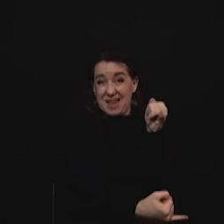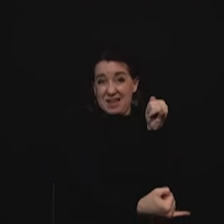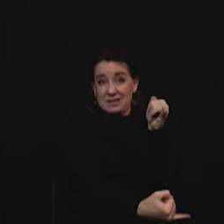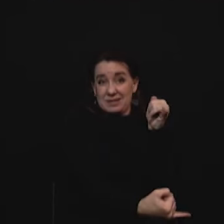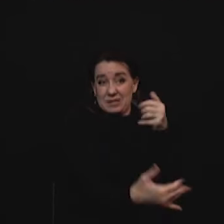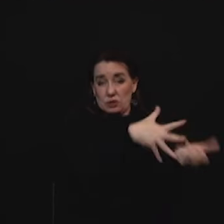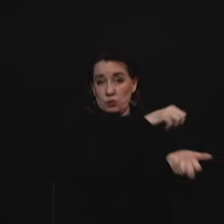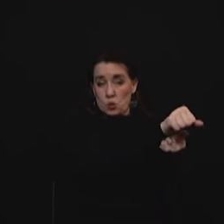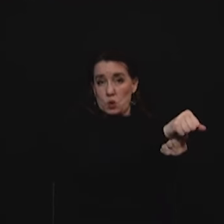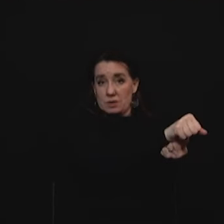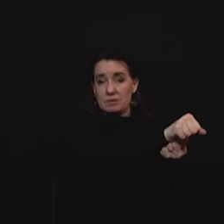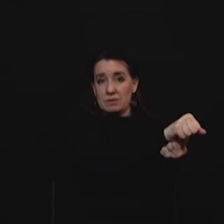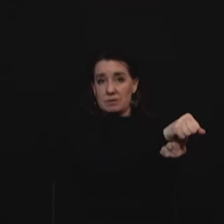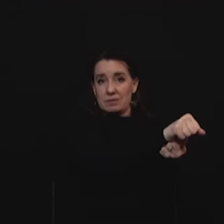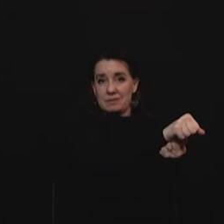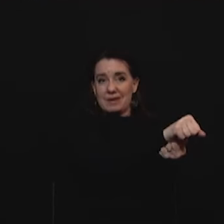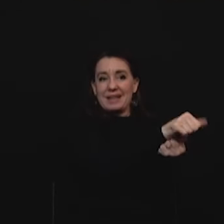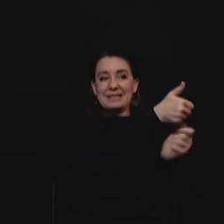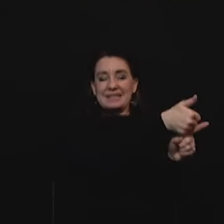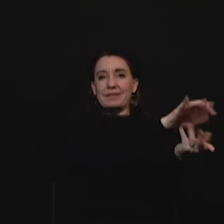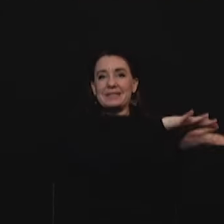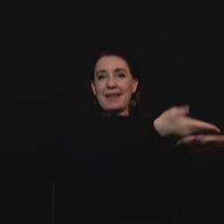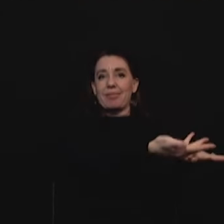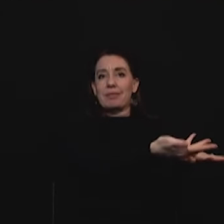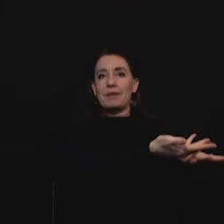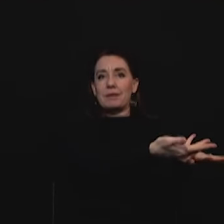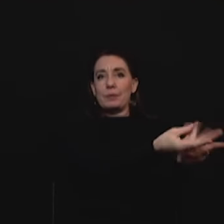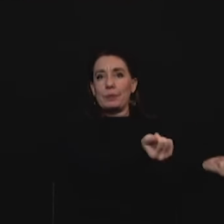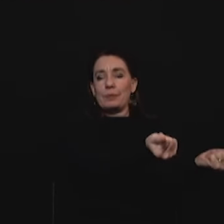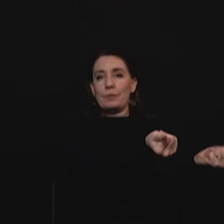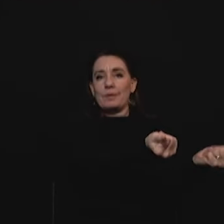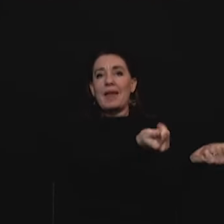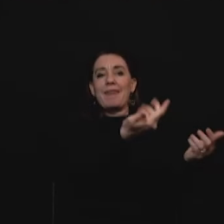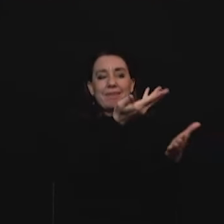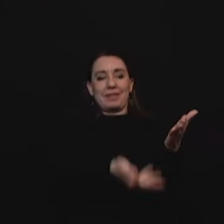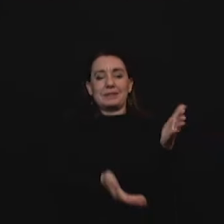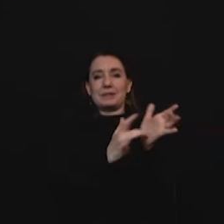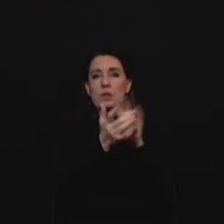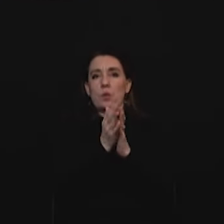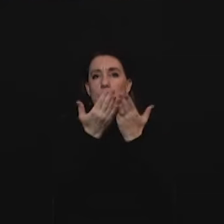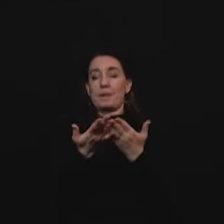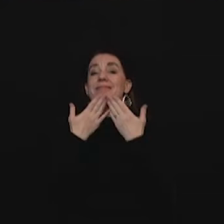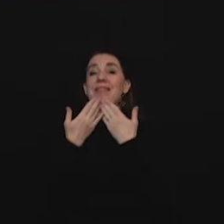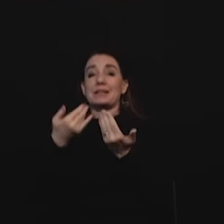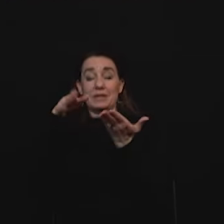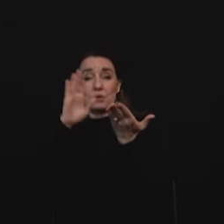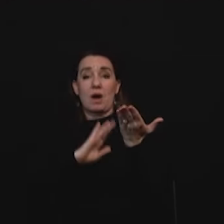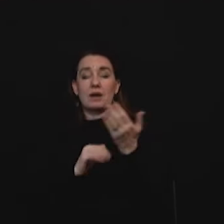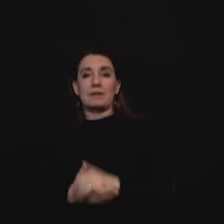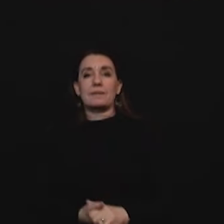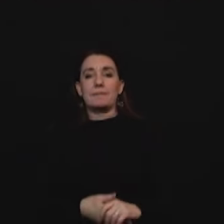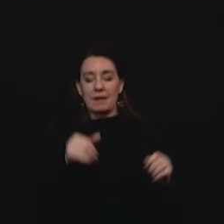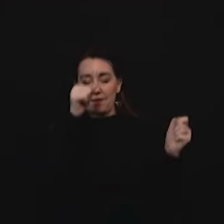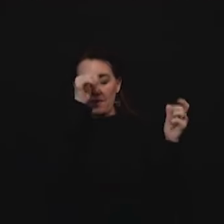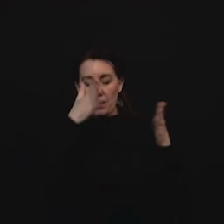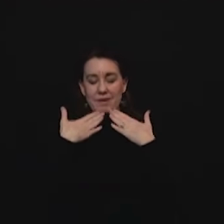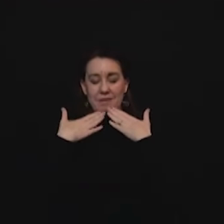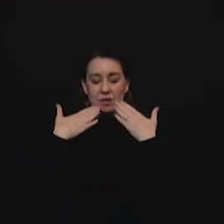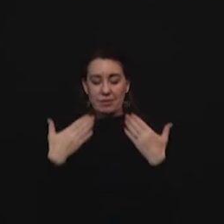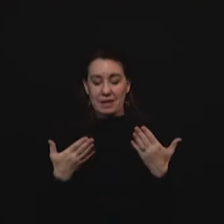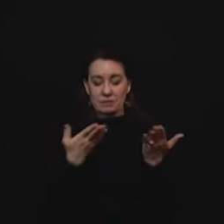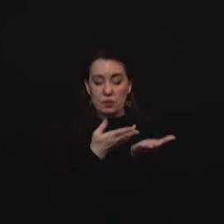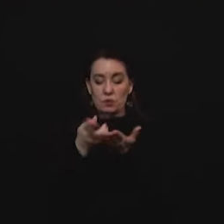be destroyed is death. This is the word of the Lord. Thanks be to God. Father, we give you thanks